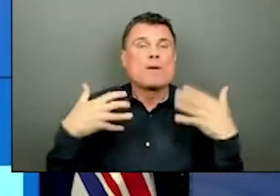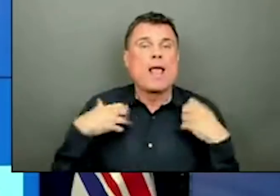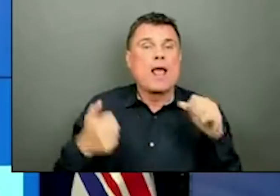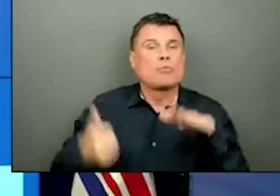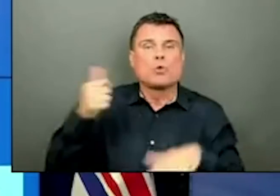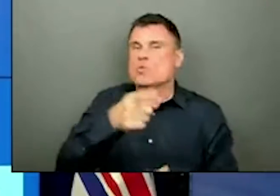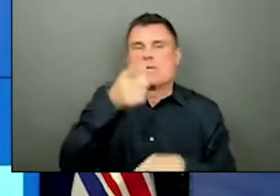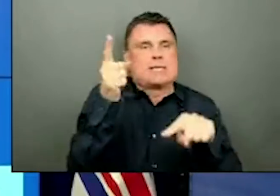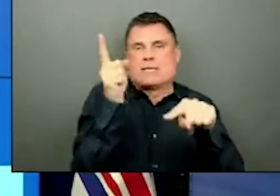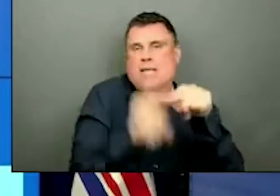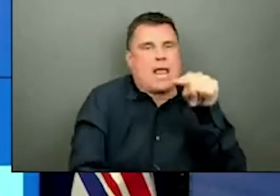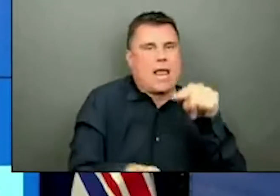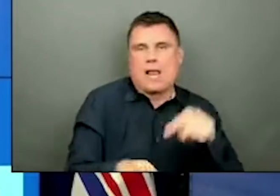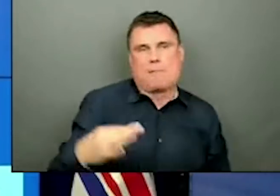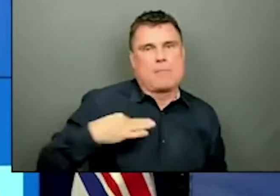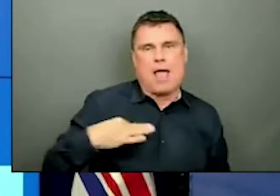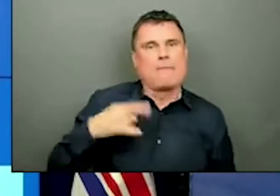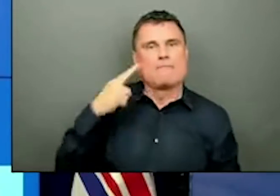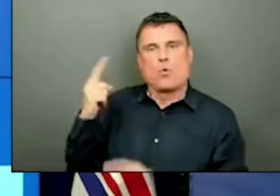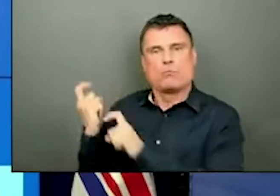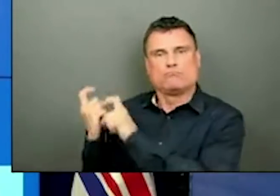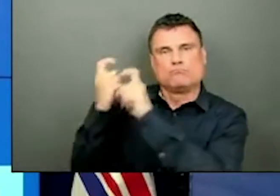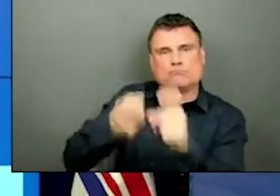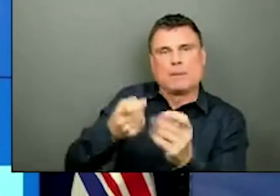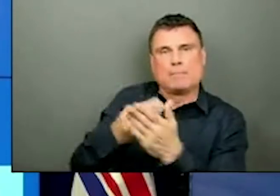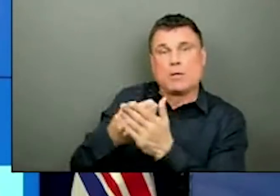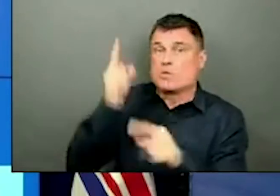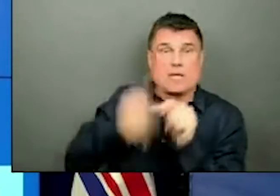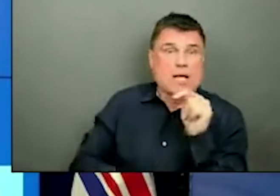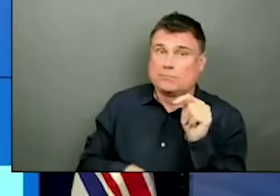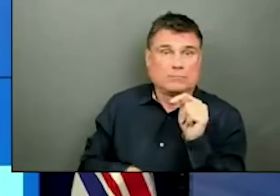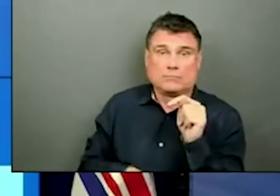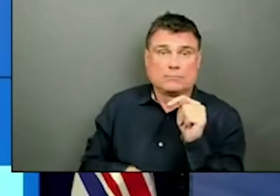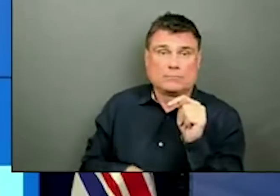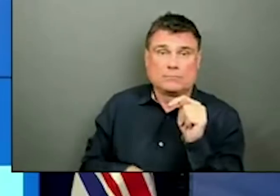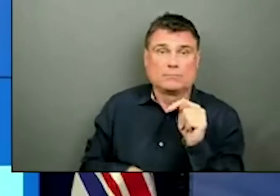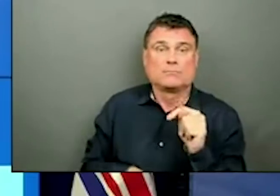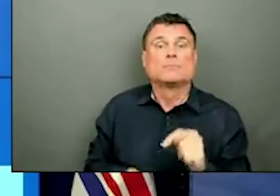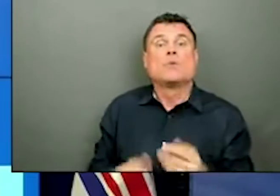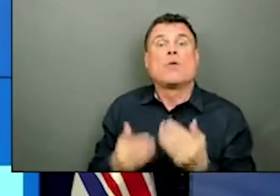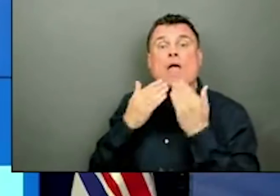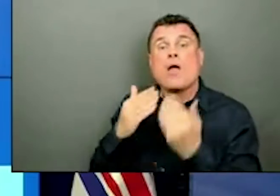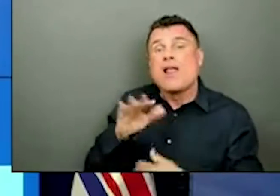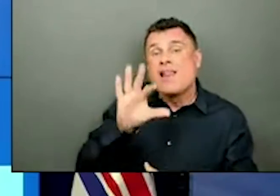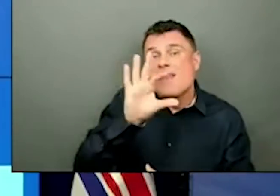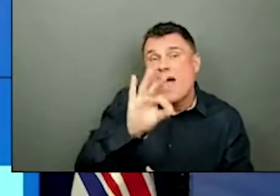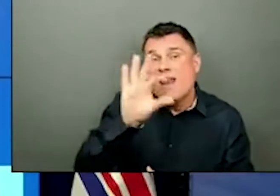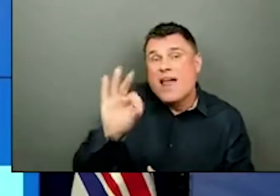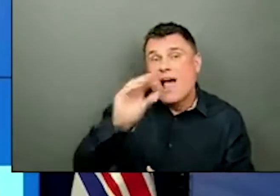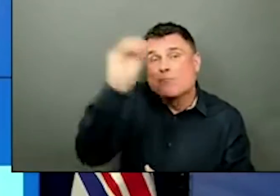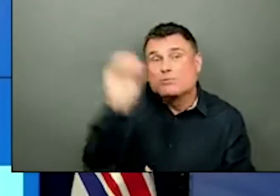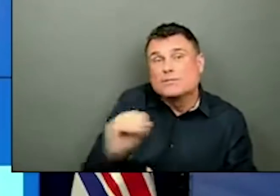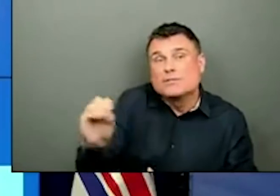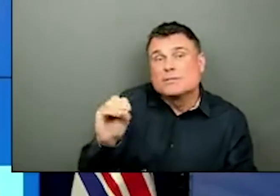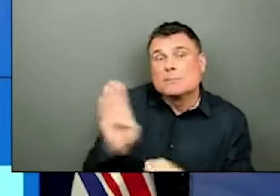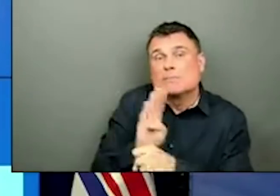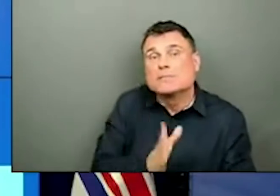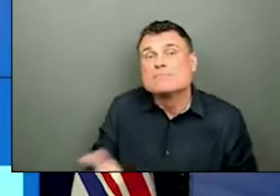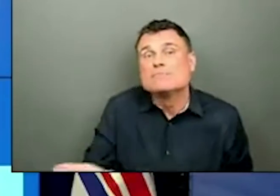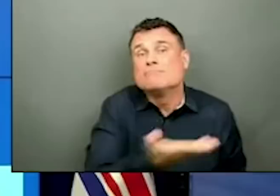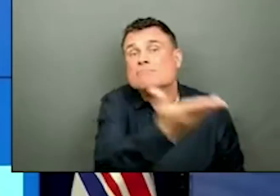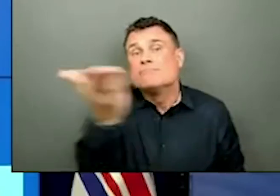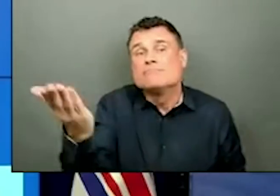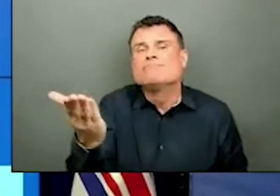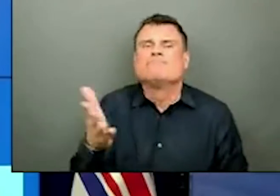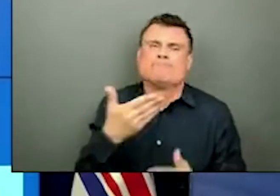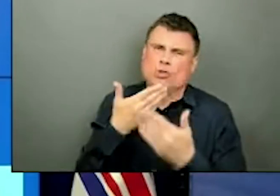grant. And I want to thank the 99.9% of small businesses across this province who are doing the